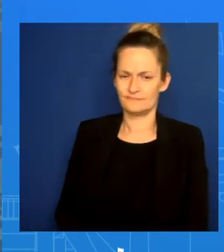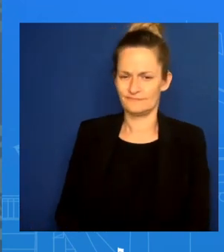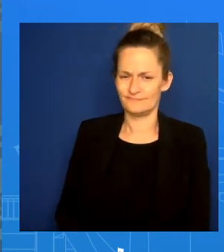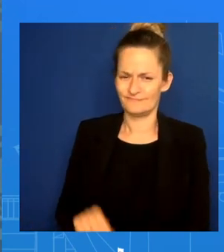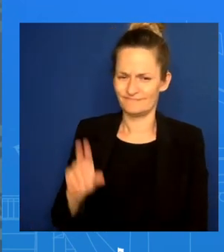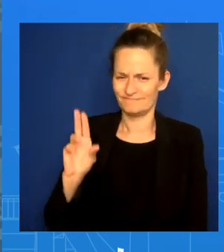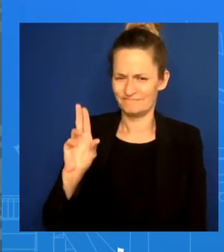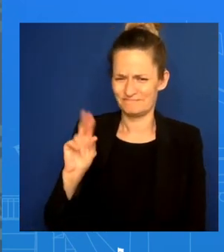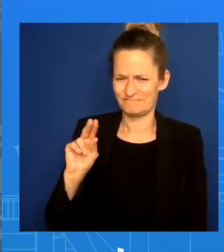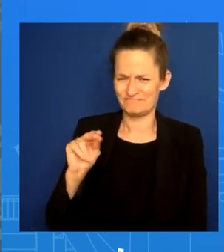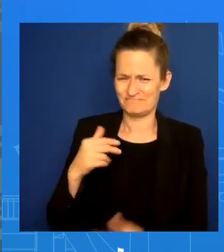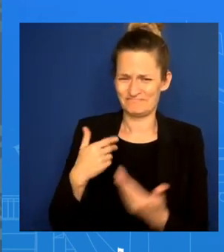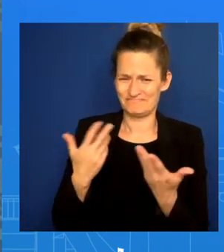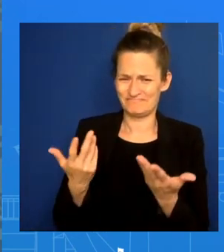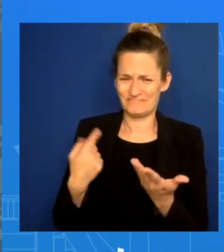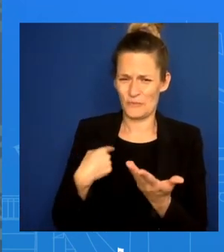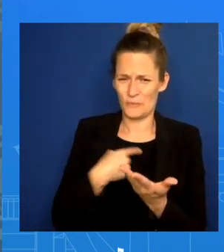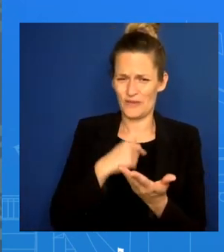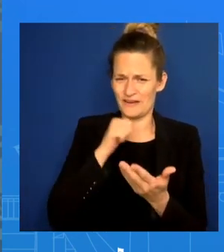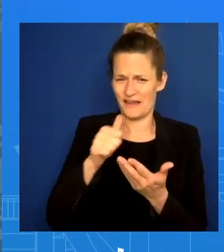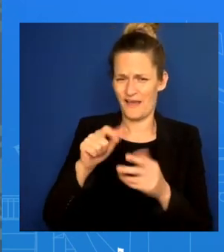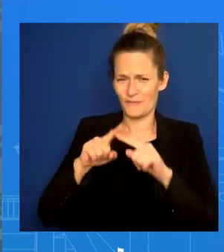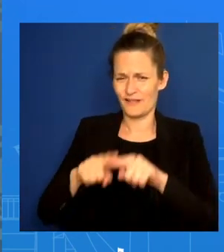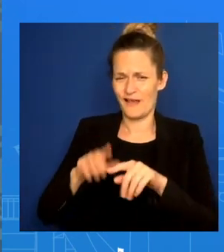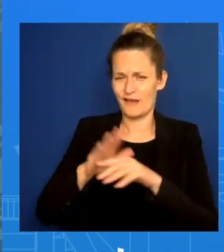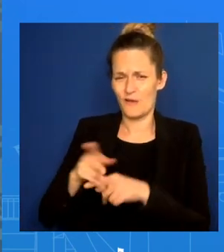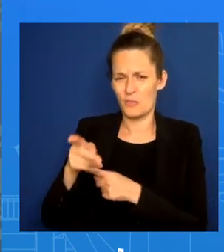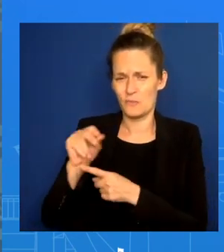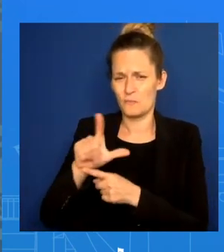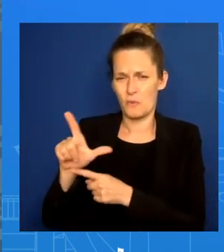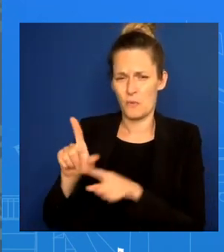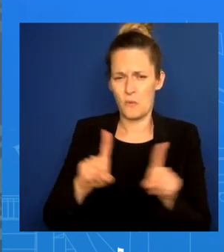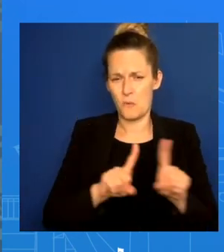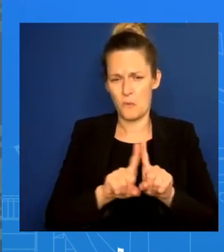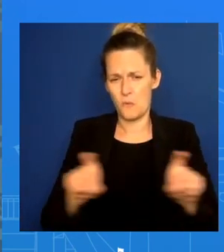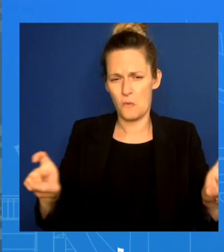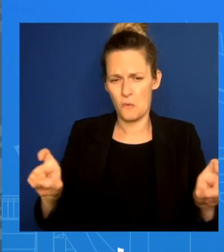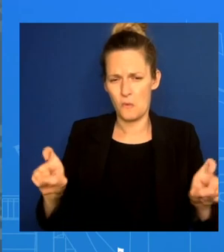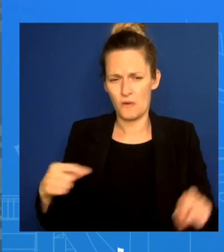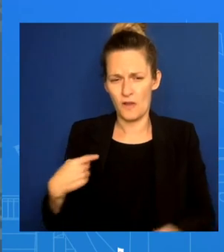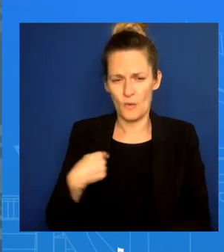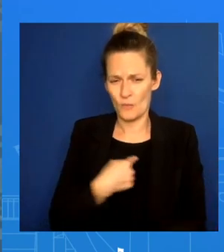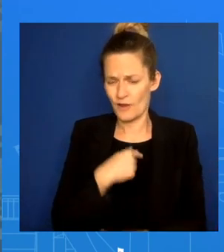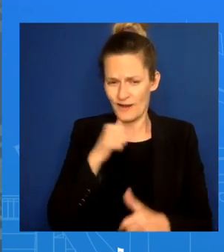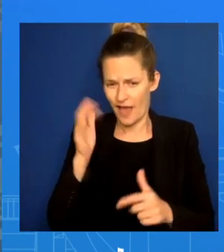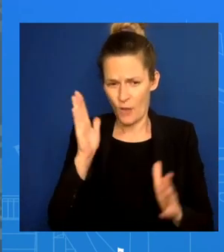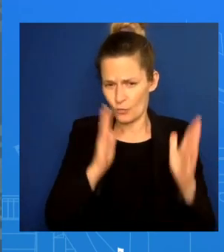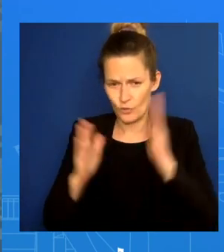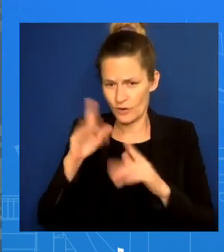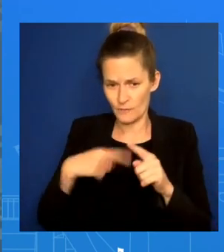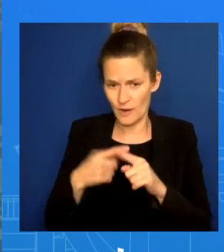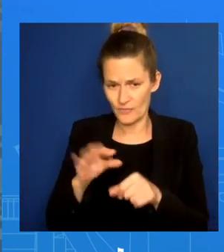I can say is we're going to continue to do the work that I just laid out that the president is doing, lowering costs.